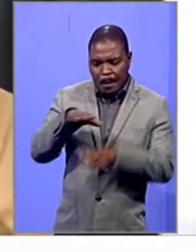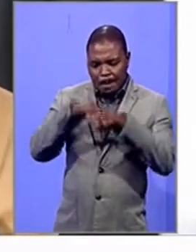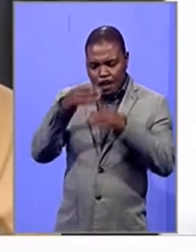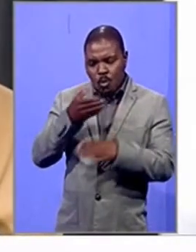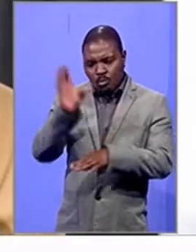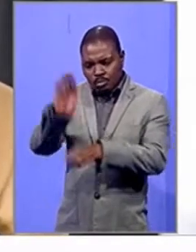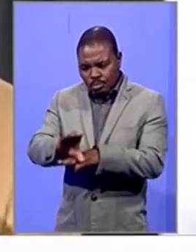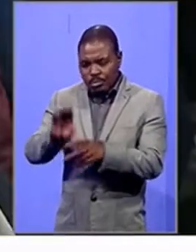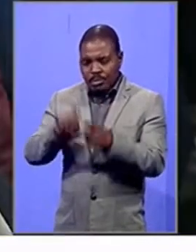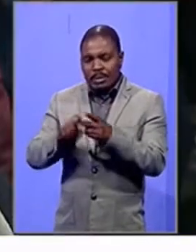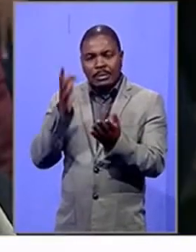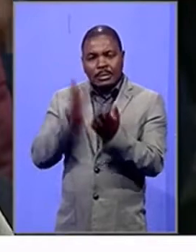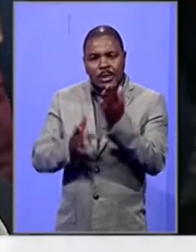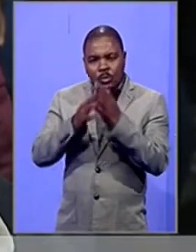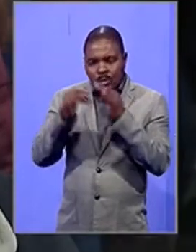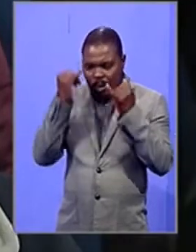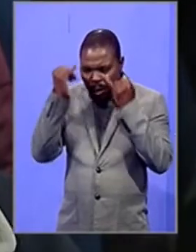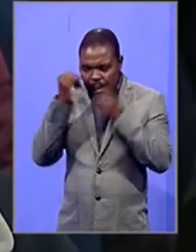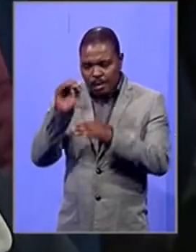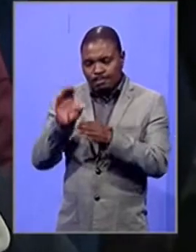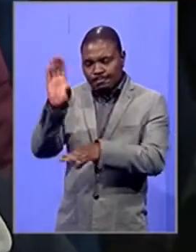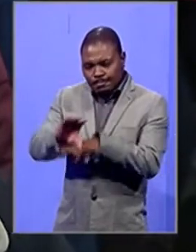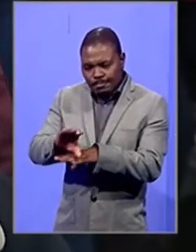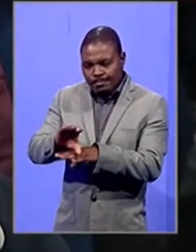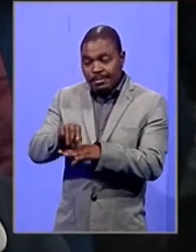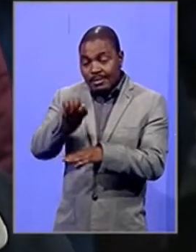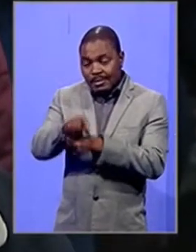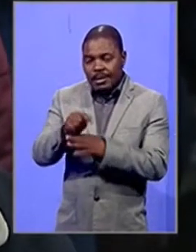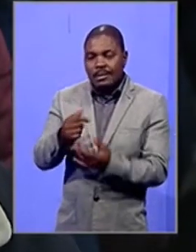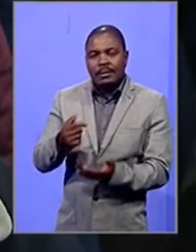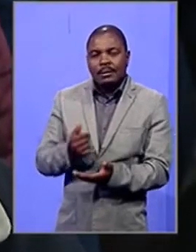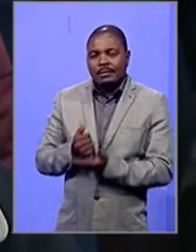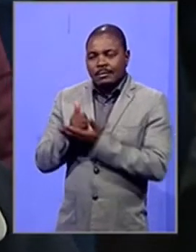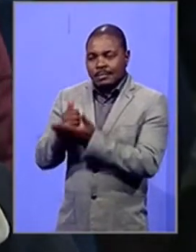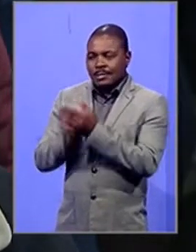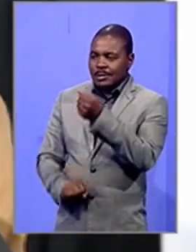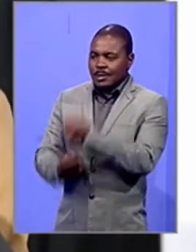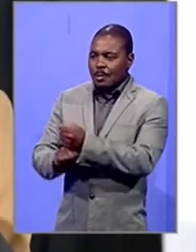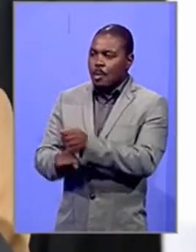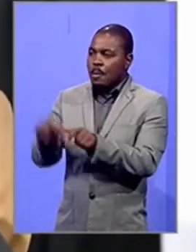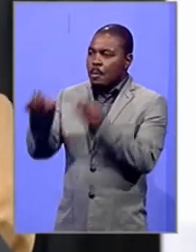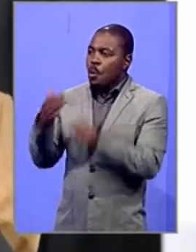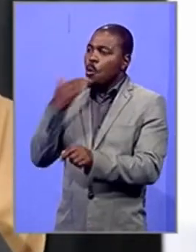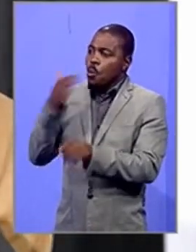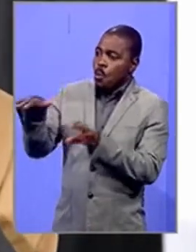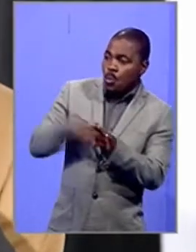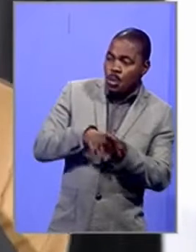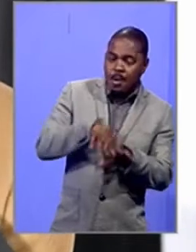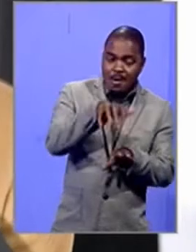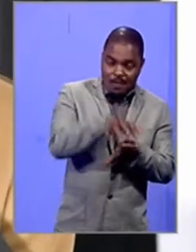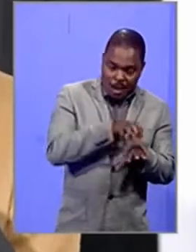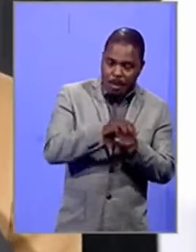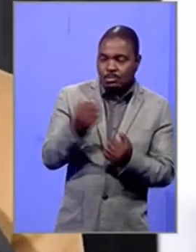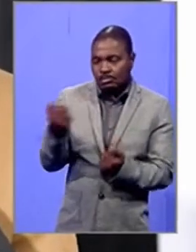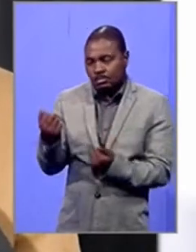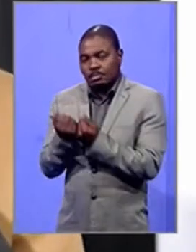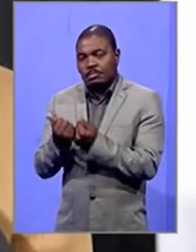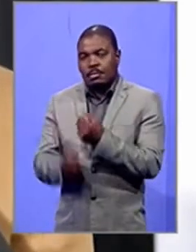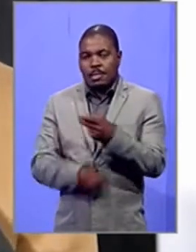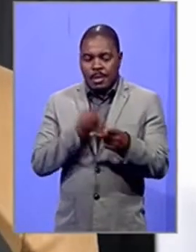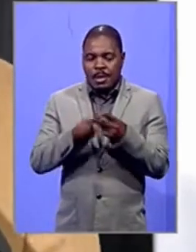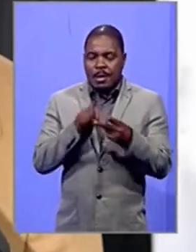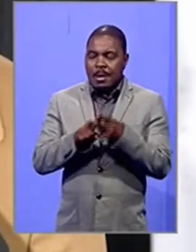technological innovation to support those who wanting to enter the agricultural sector, and people